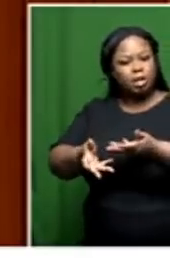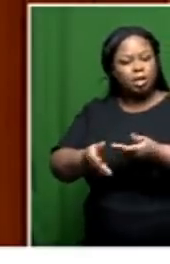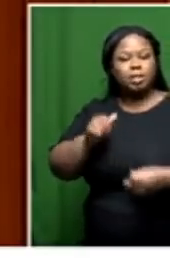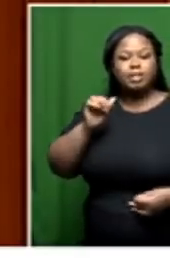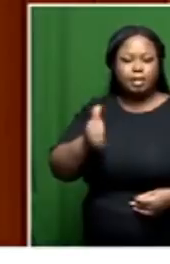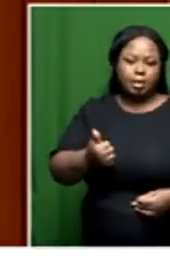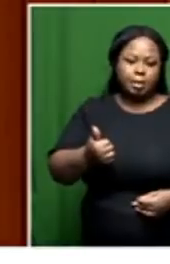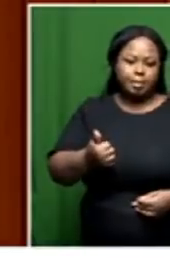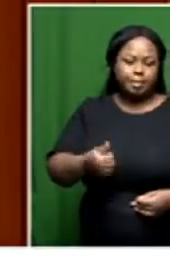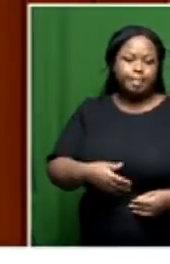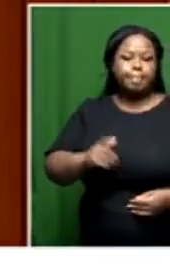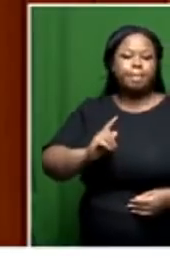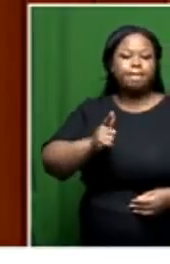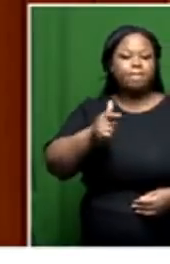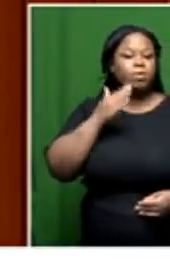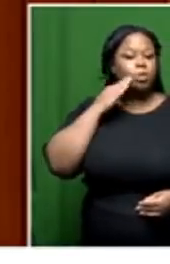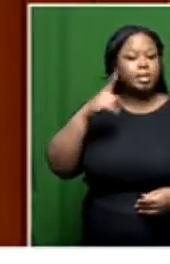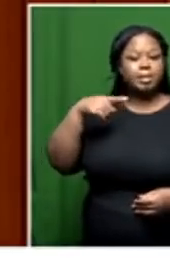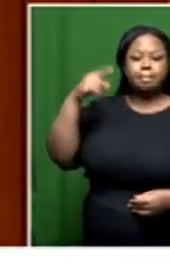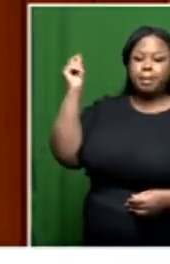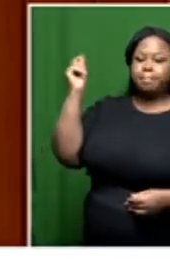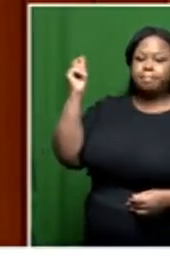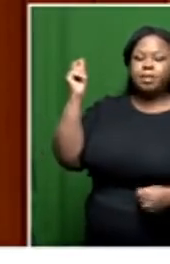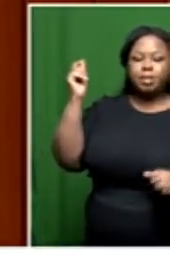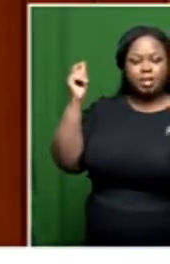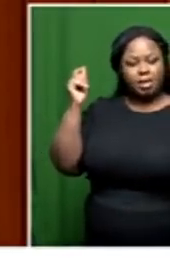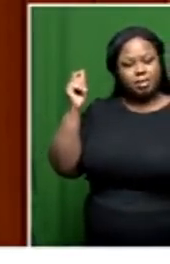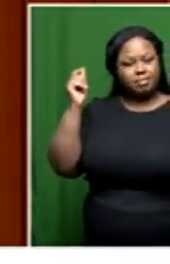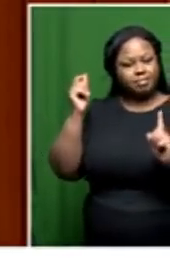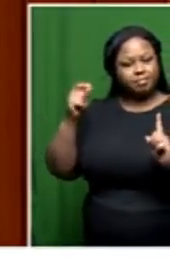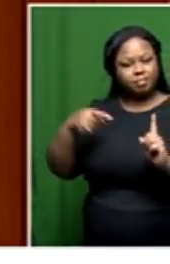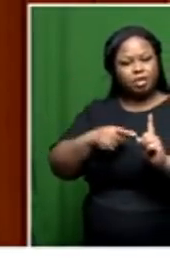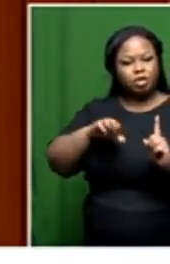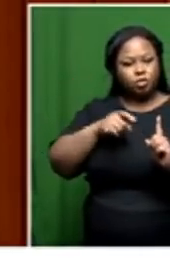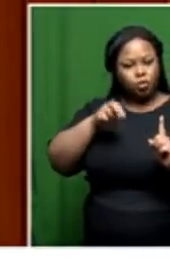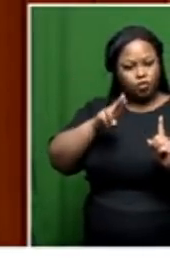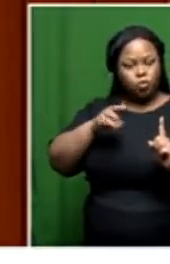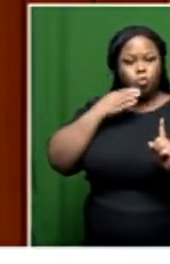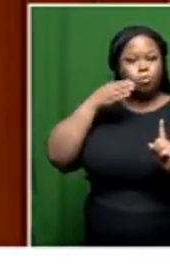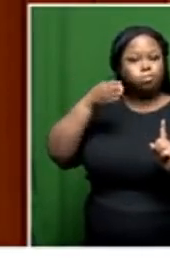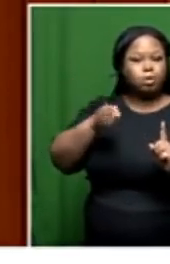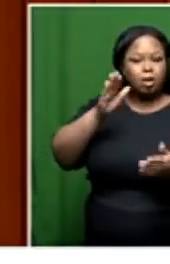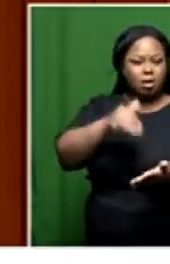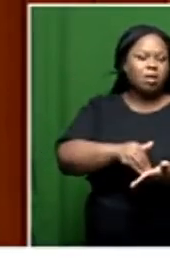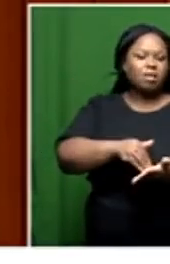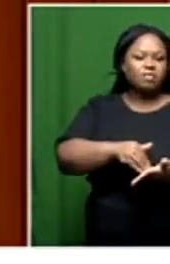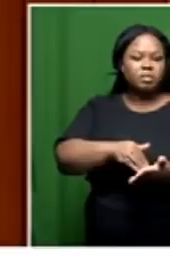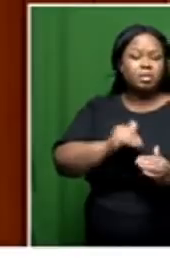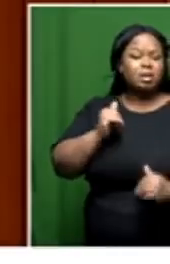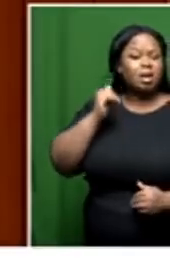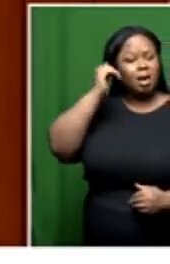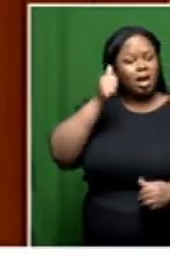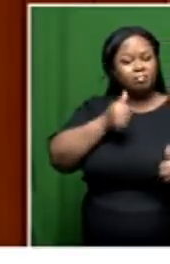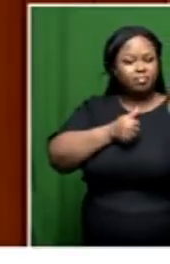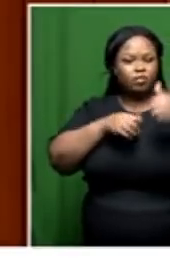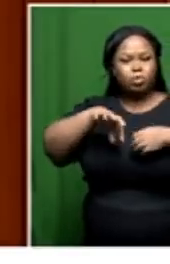then only after they had left, Brigadier Ndlovu, who was the officer at the scene at that time and quite a high official